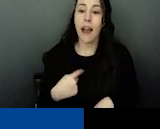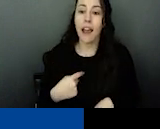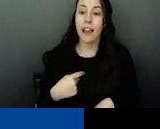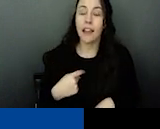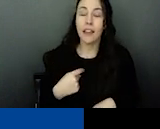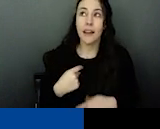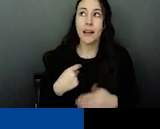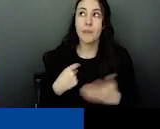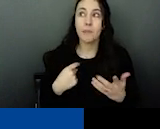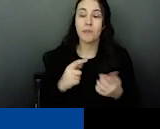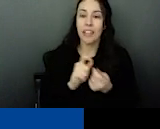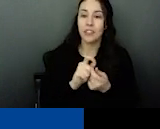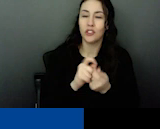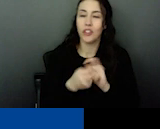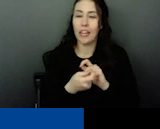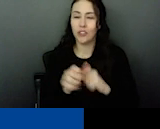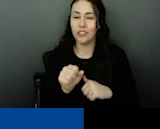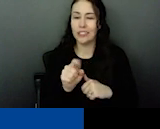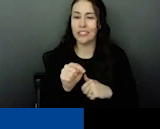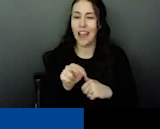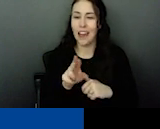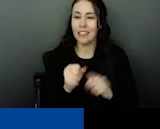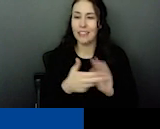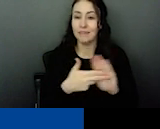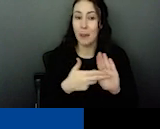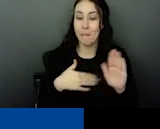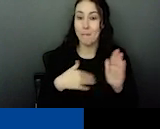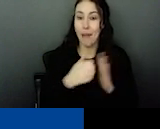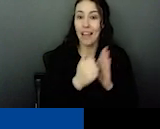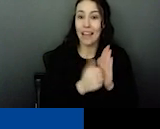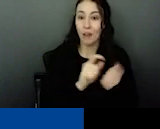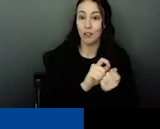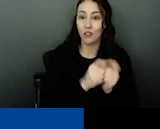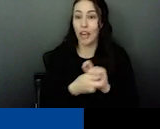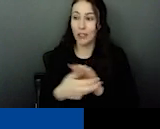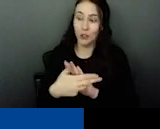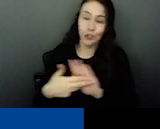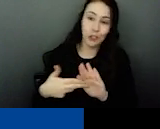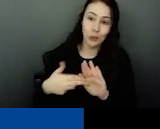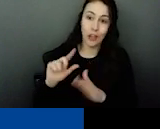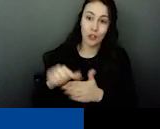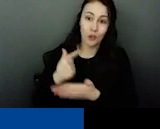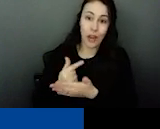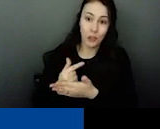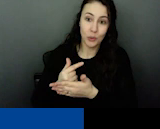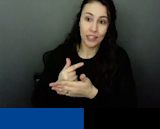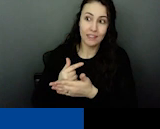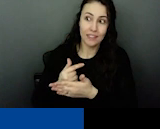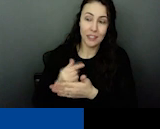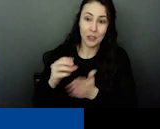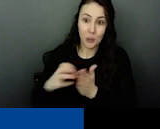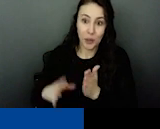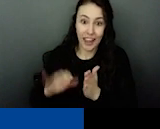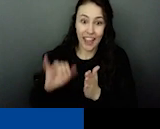I changed the status on my account to a graduate student, and that allowed for me to take that book out for the